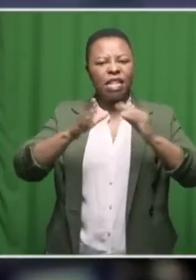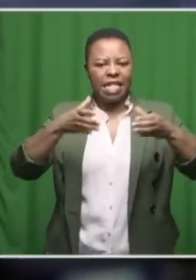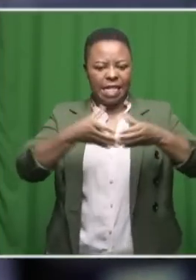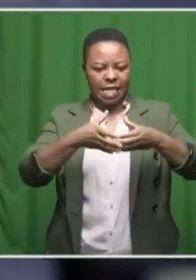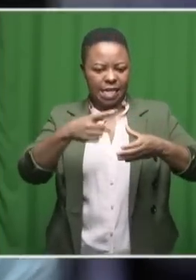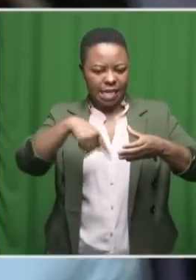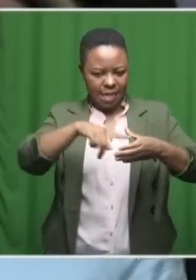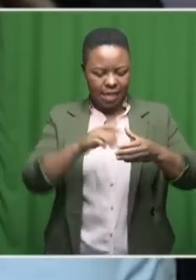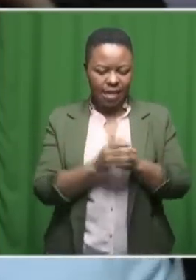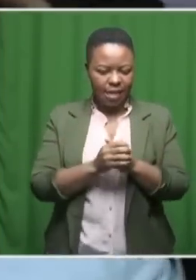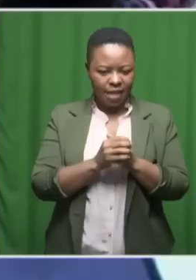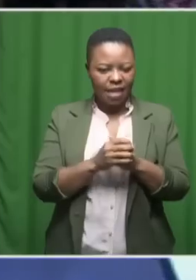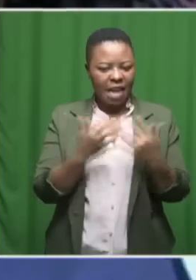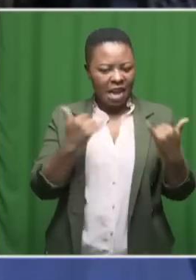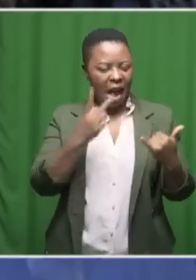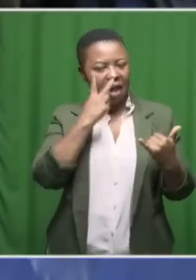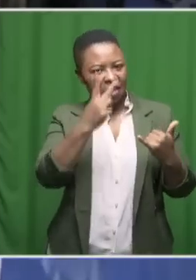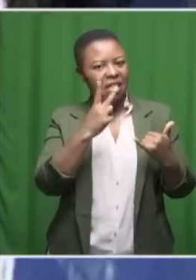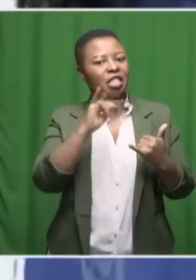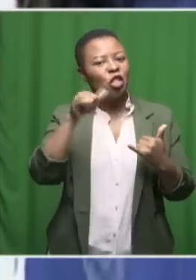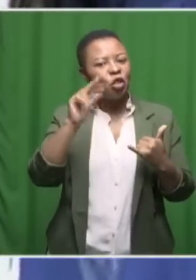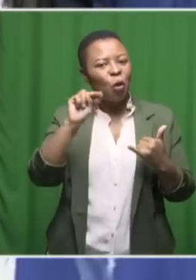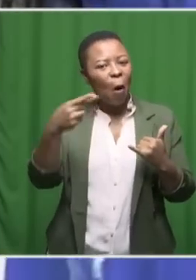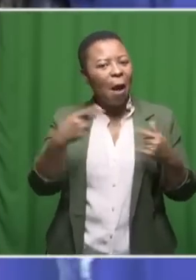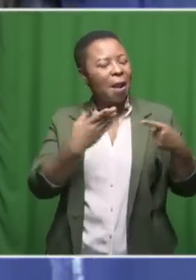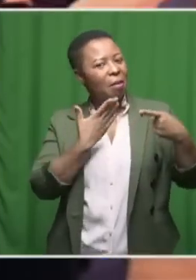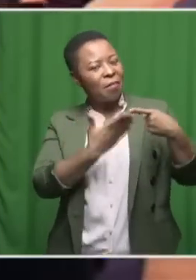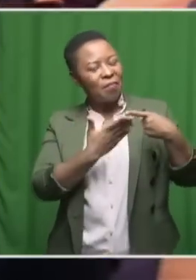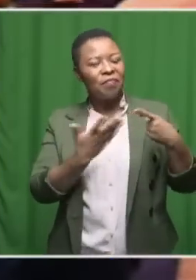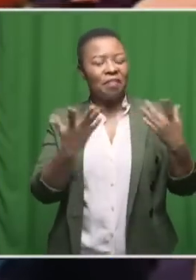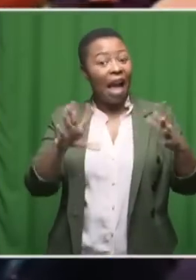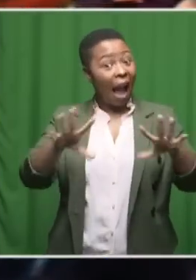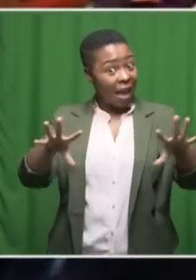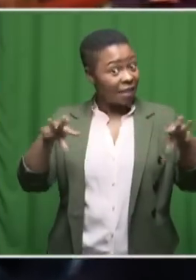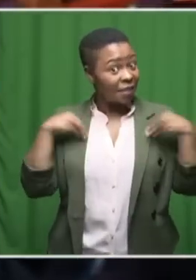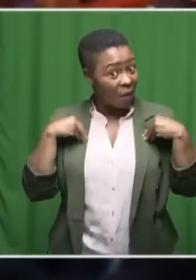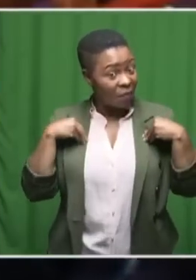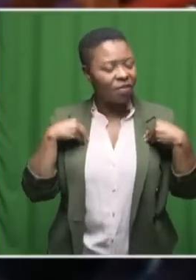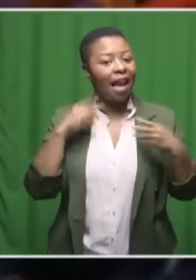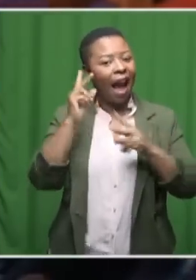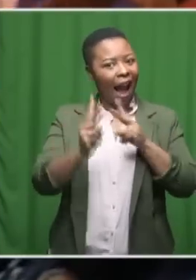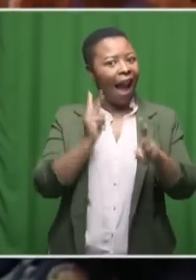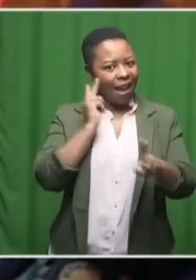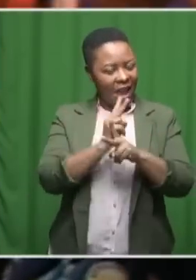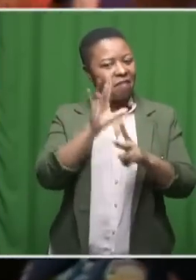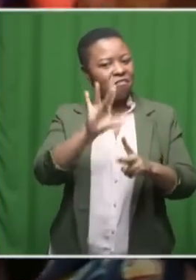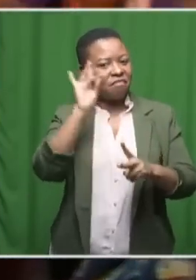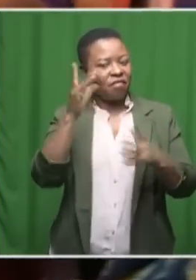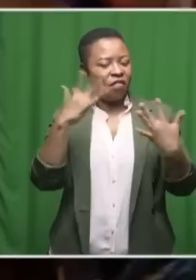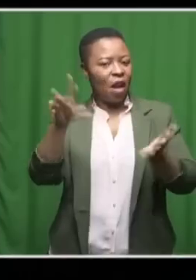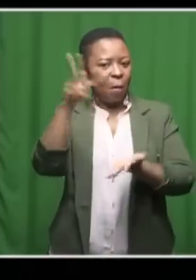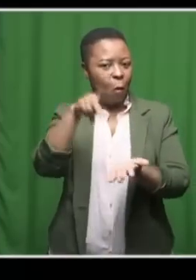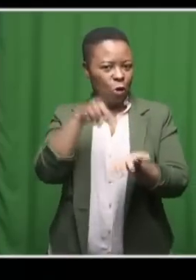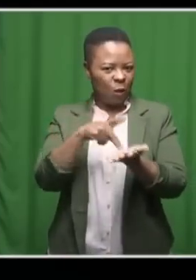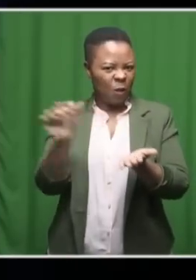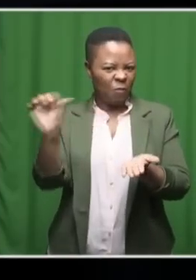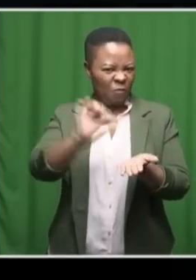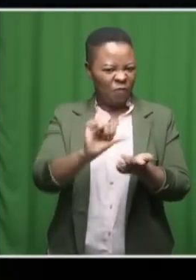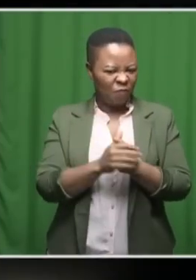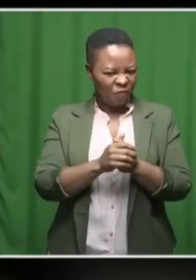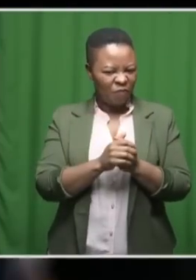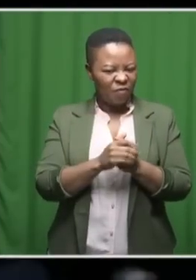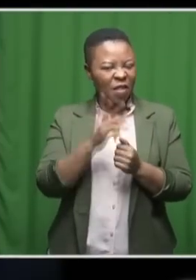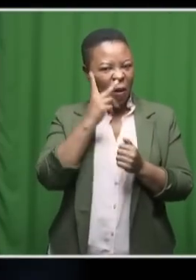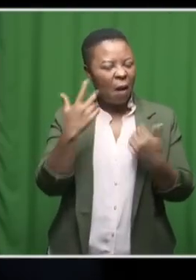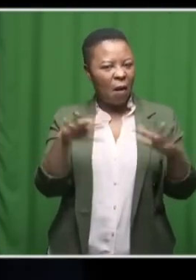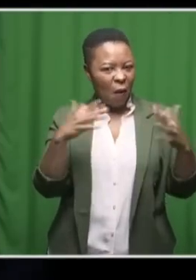can see is John Steenhuisen coming up and accepting it, re-elected into the position. With what looks like much